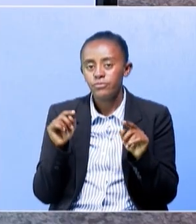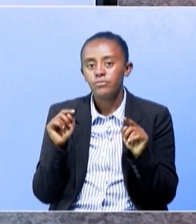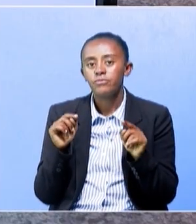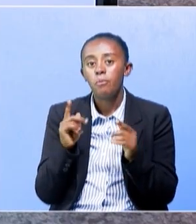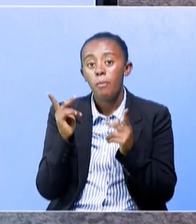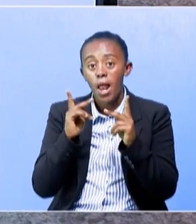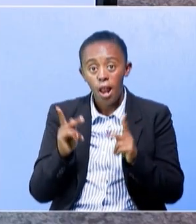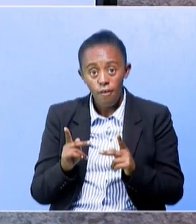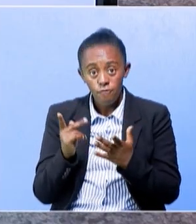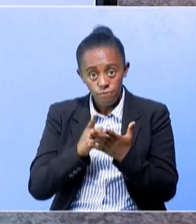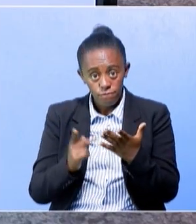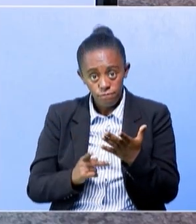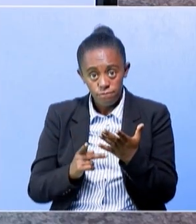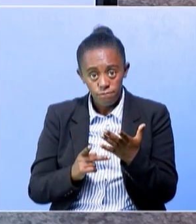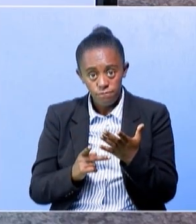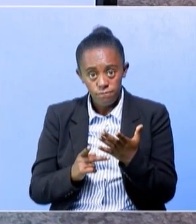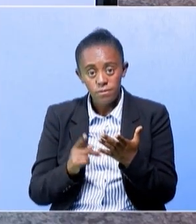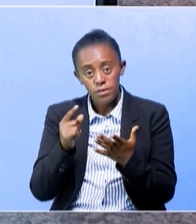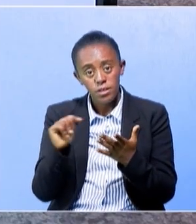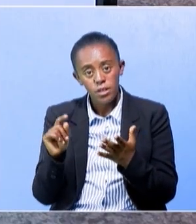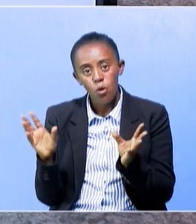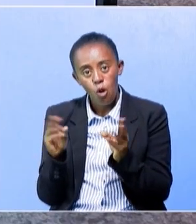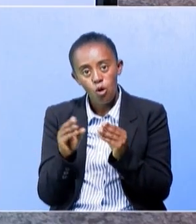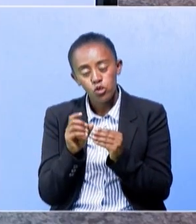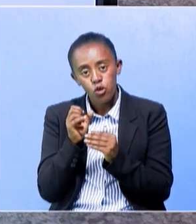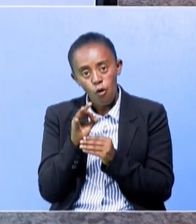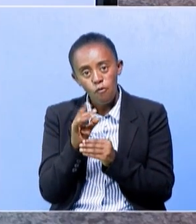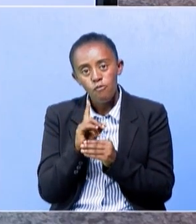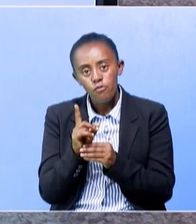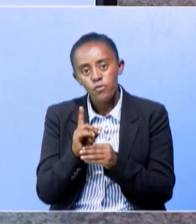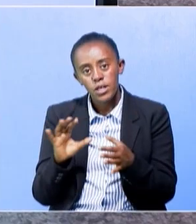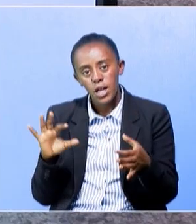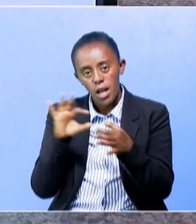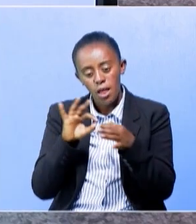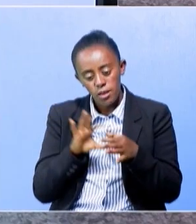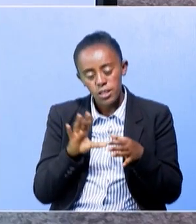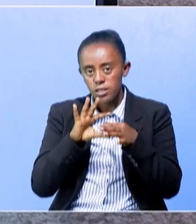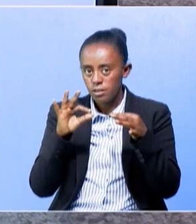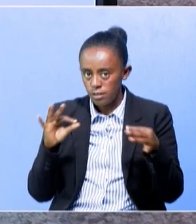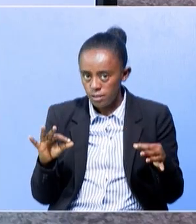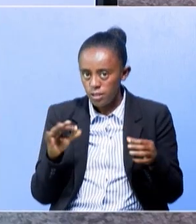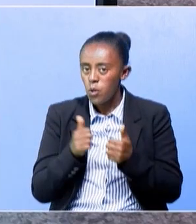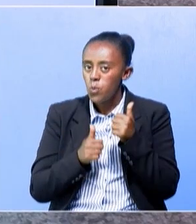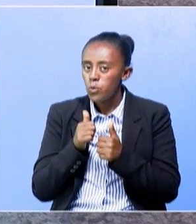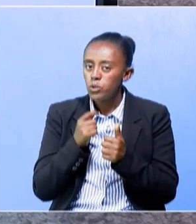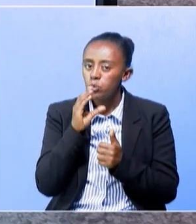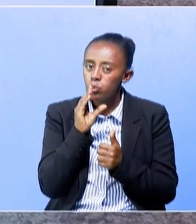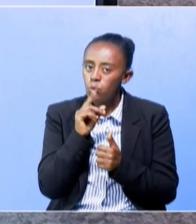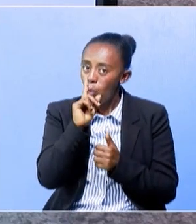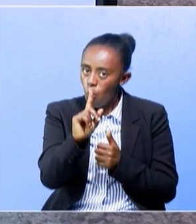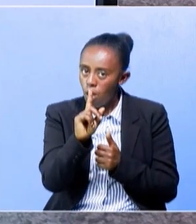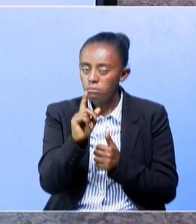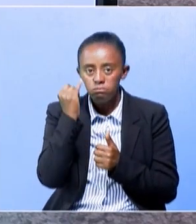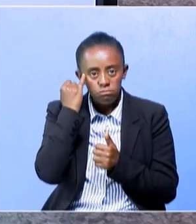paragraph means it is a collection of related sentence which talks about